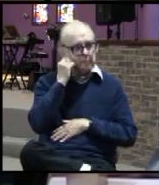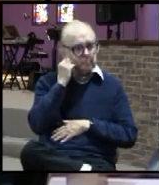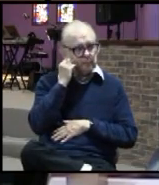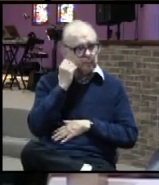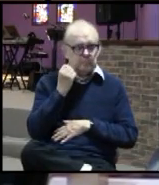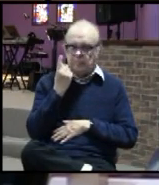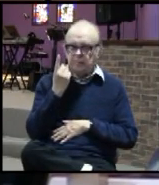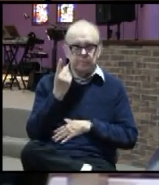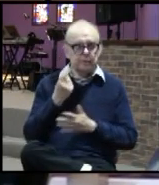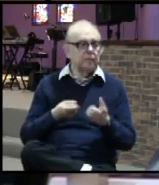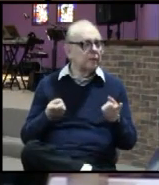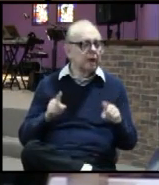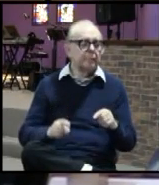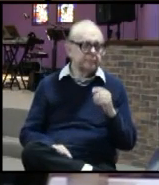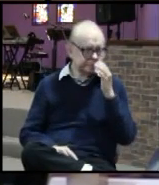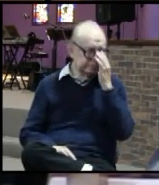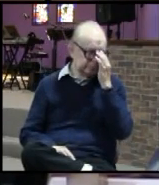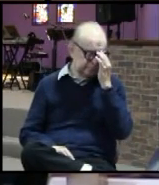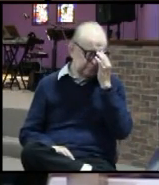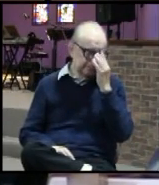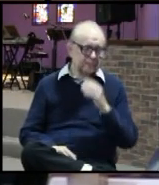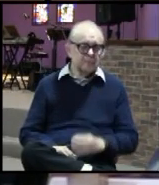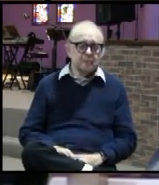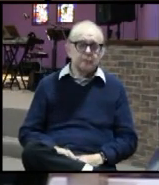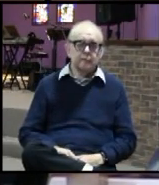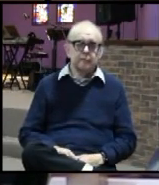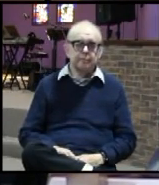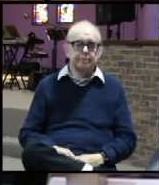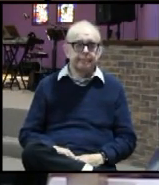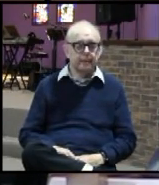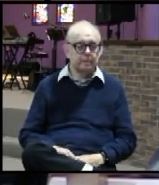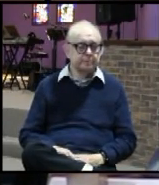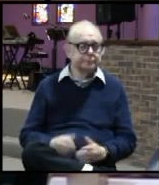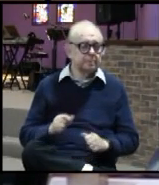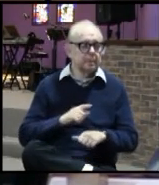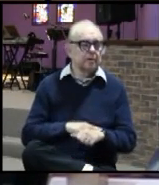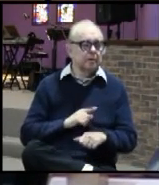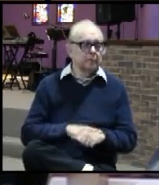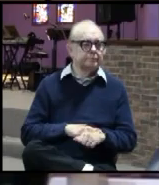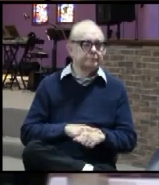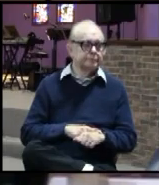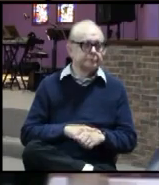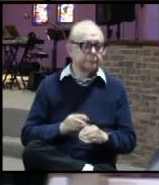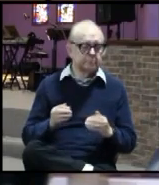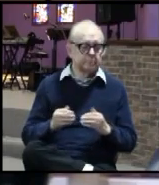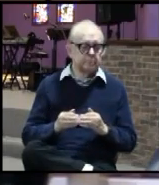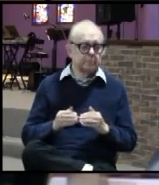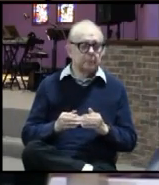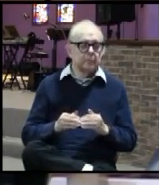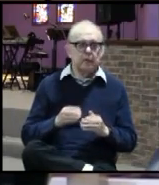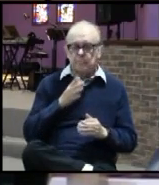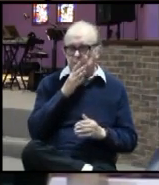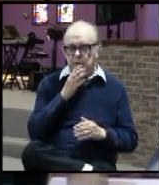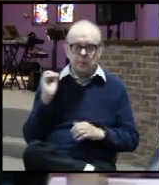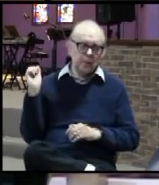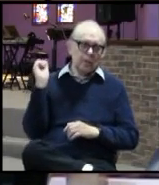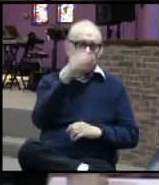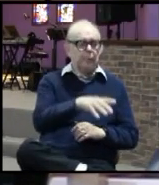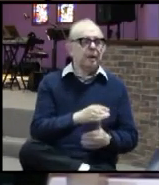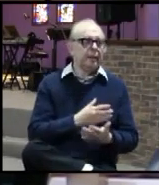clue what was going to happen next. Most of the time, it ended up with my mother throwing the dishes or the